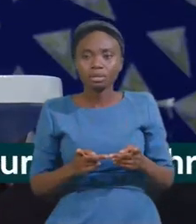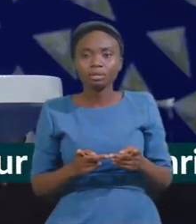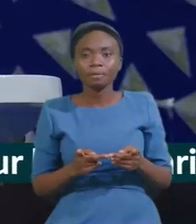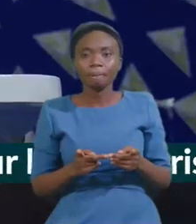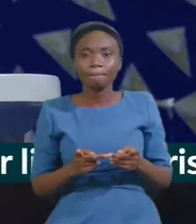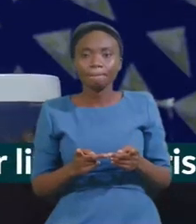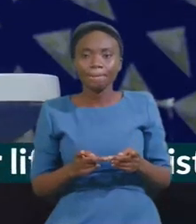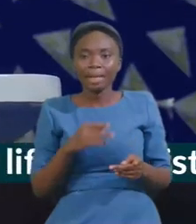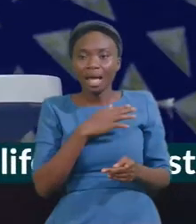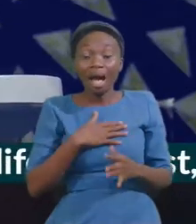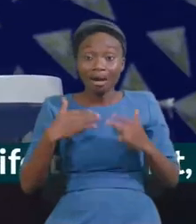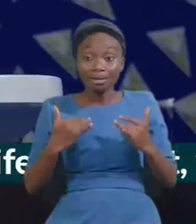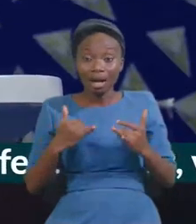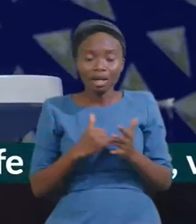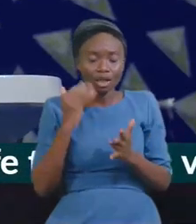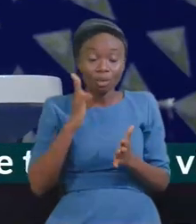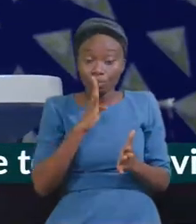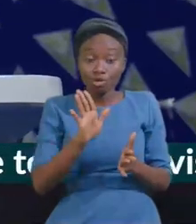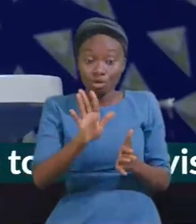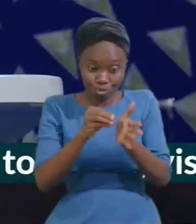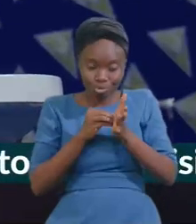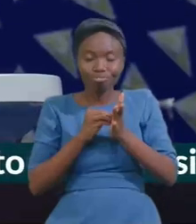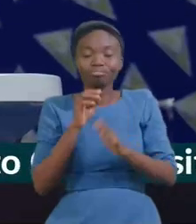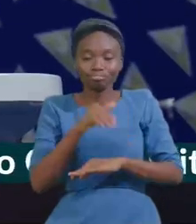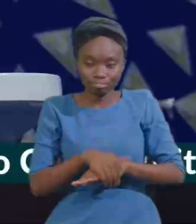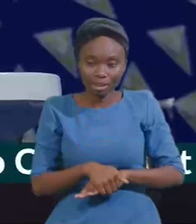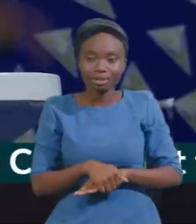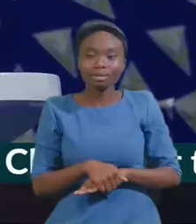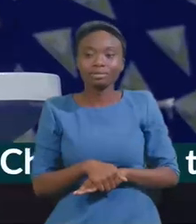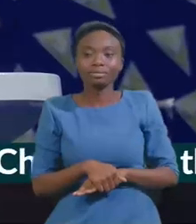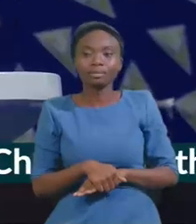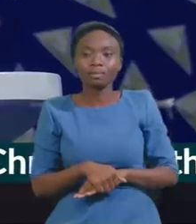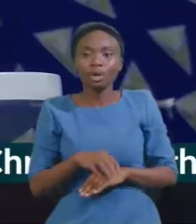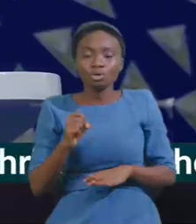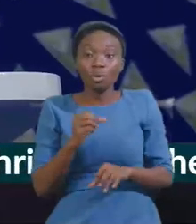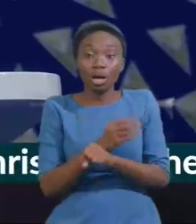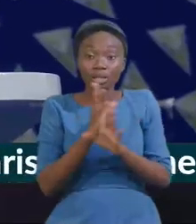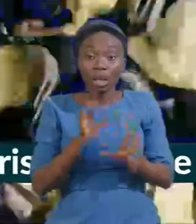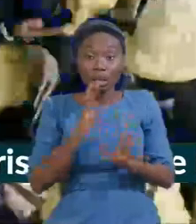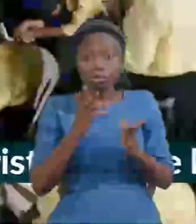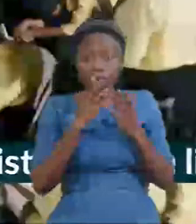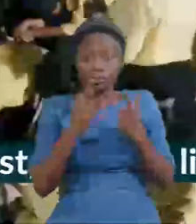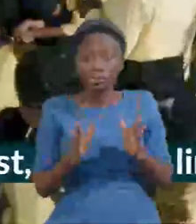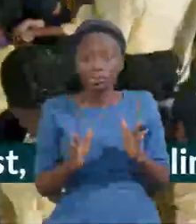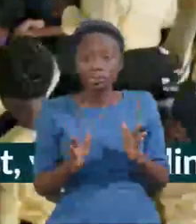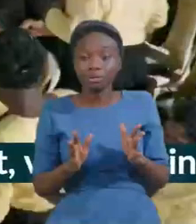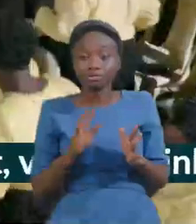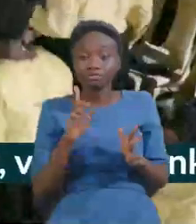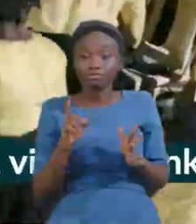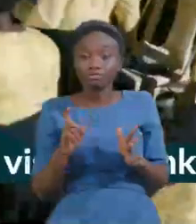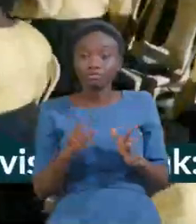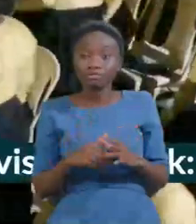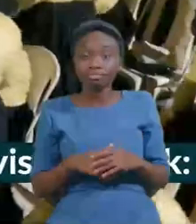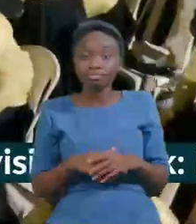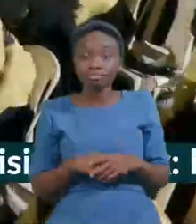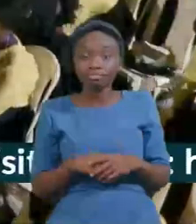endroits. And this night is going to be your own night. Et ce soir, c'est ton tour. So counselors, are we through? Can we just indicate